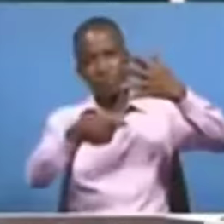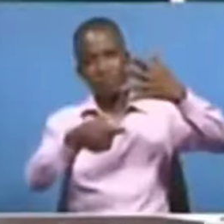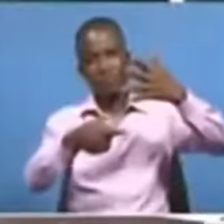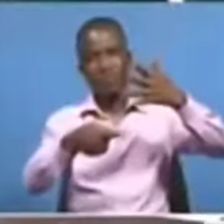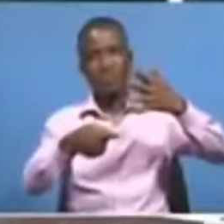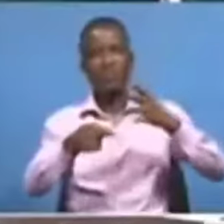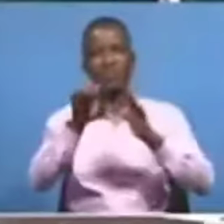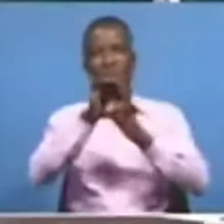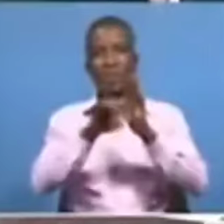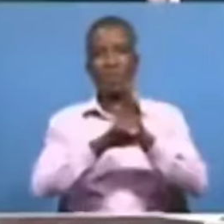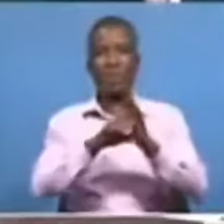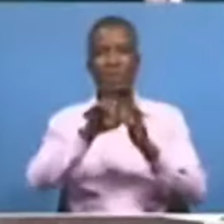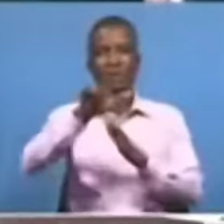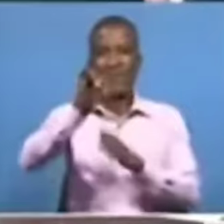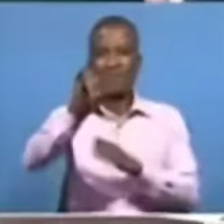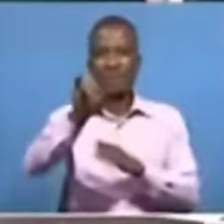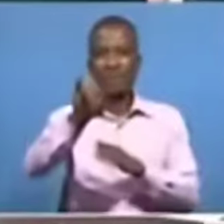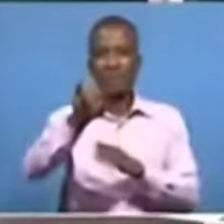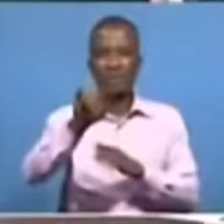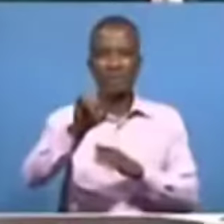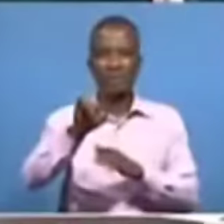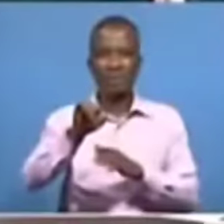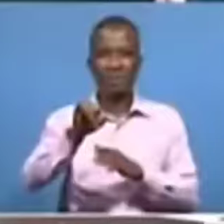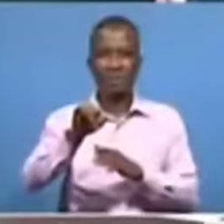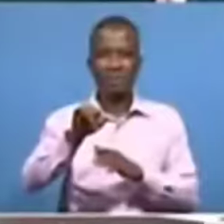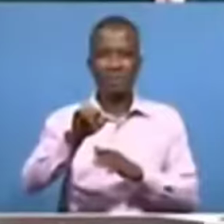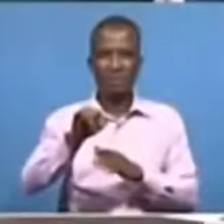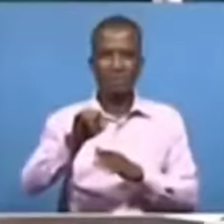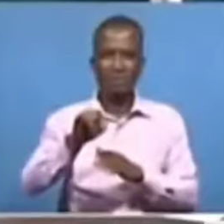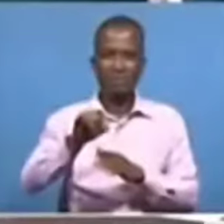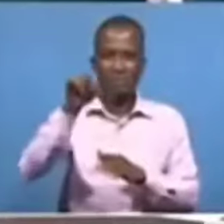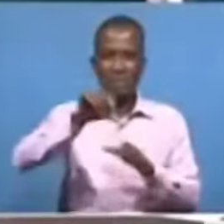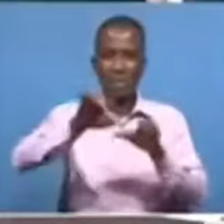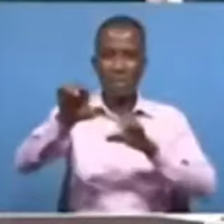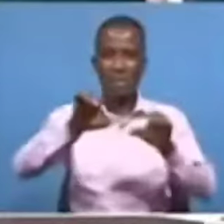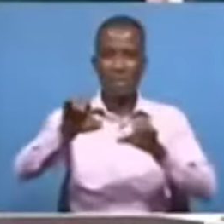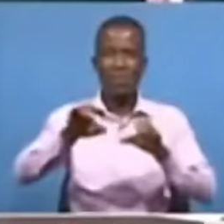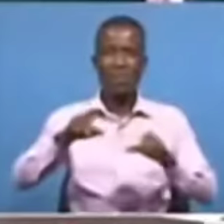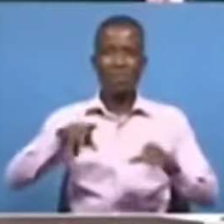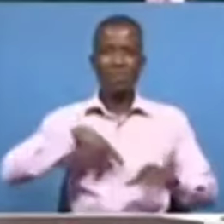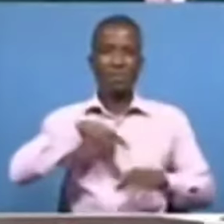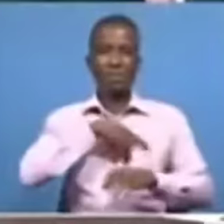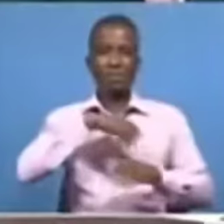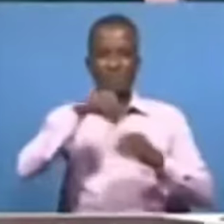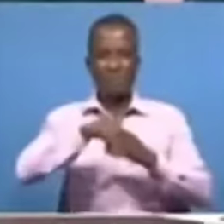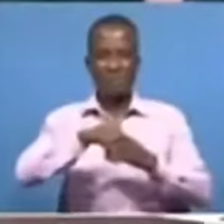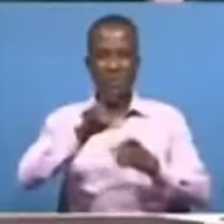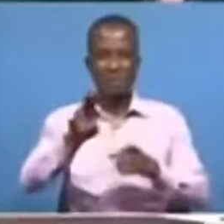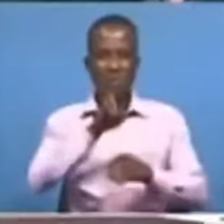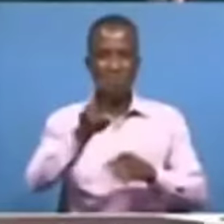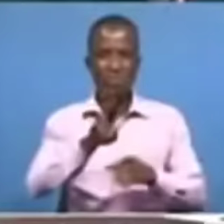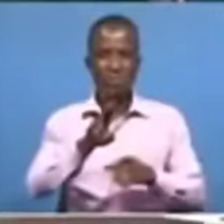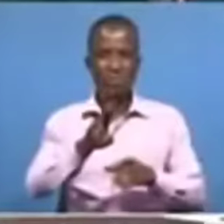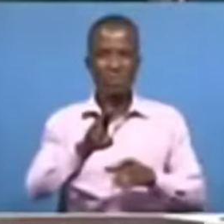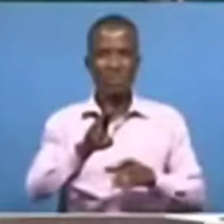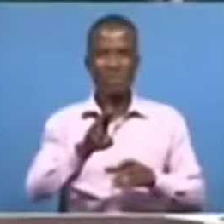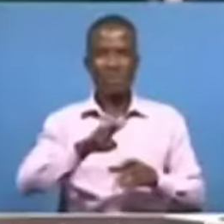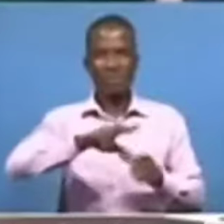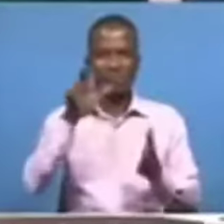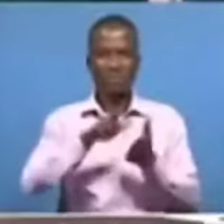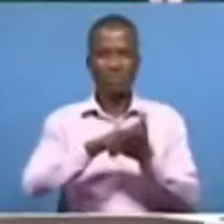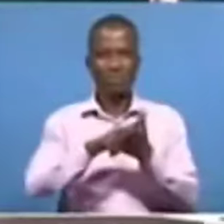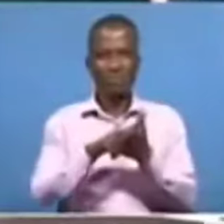a constitutional instrument is subservient to an act of parliament, and Section 26 is provided for in the Evidence Act, which is an